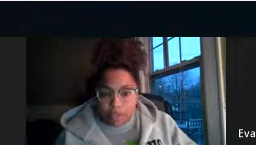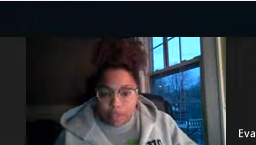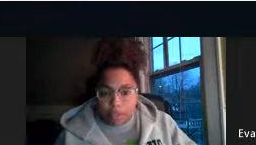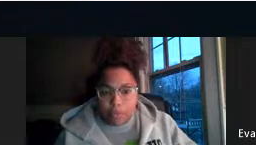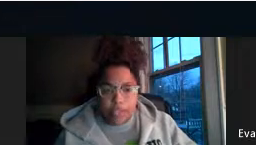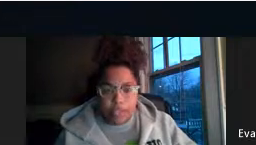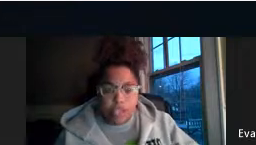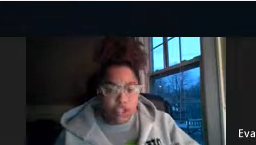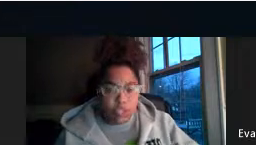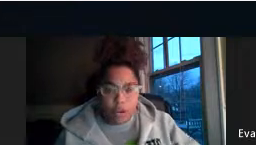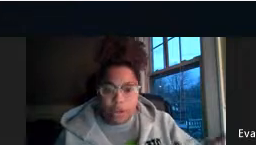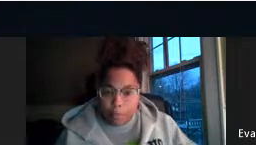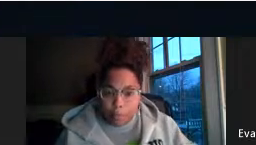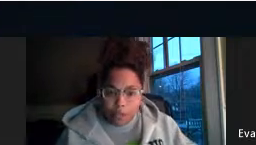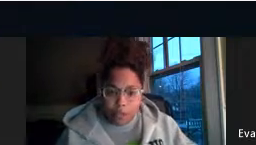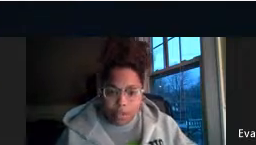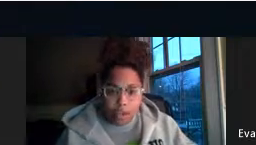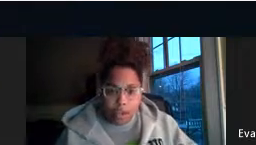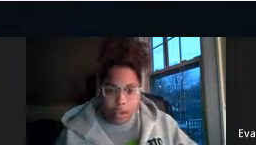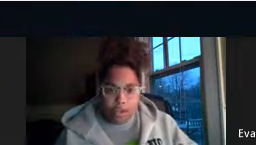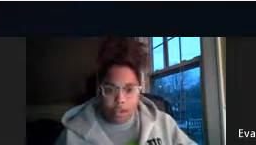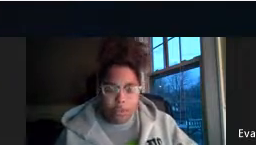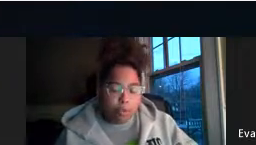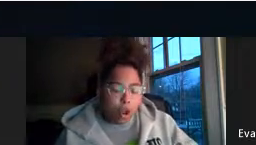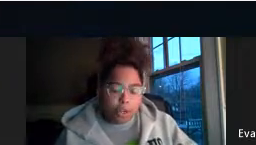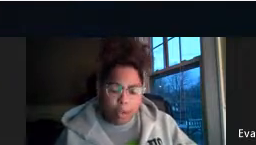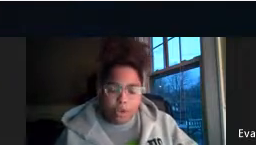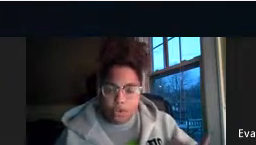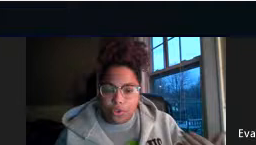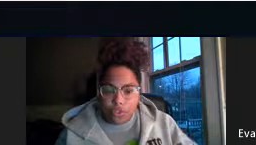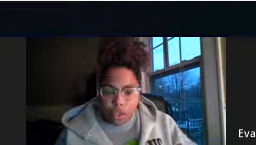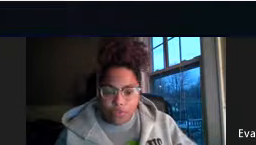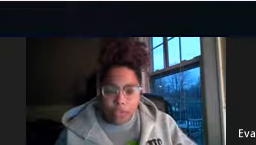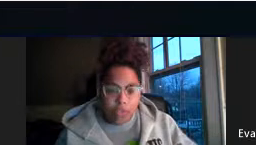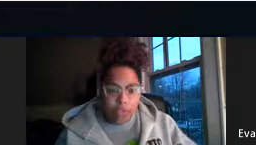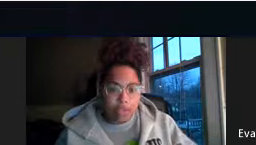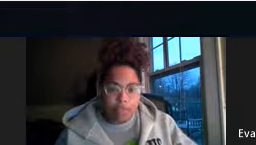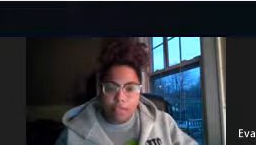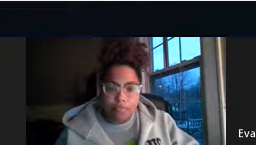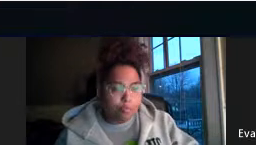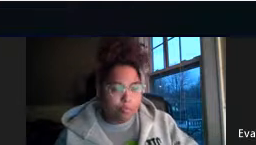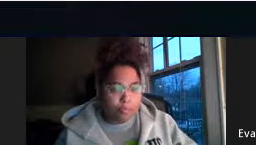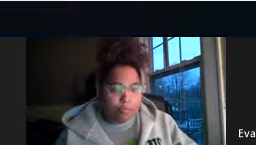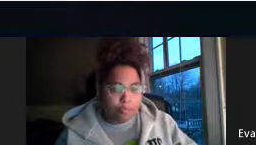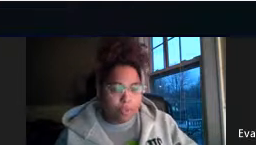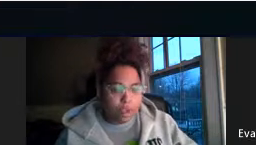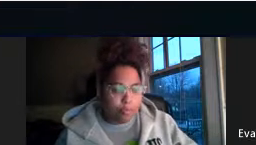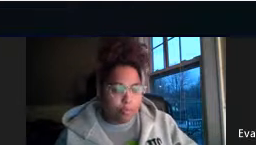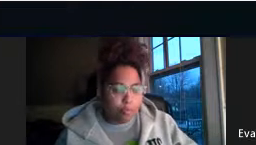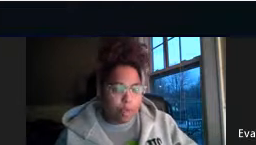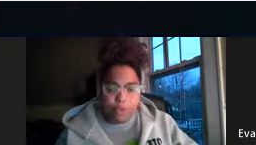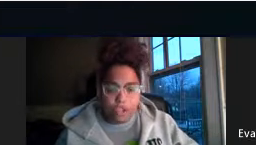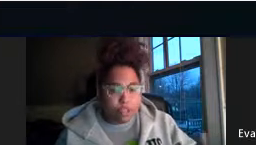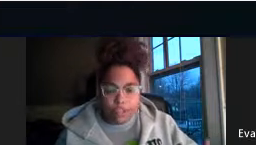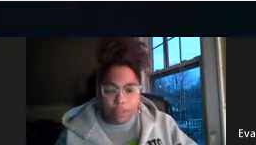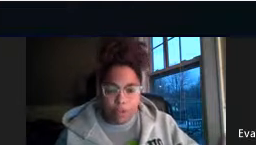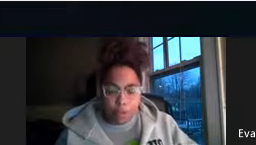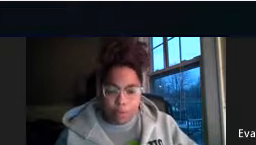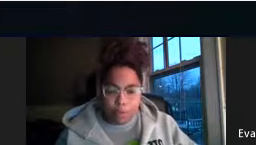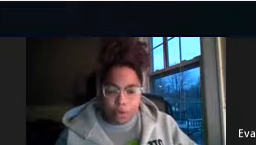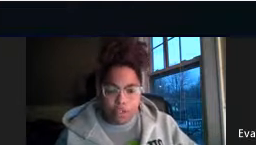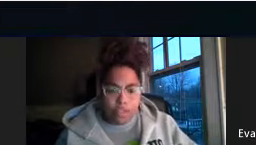of resources because the issue has already happened in terms of property damage or theft, and they really